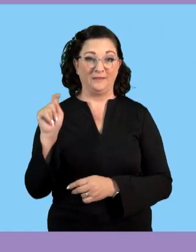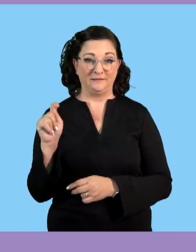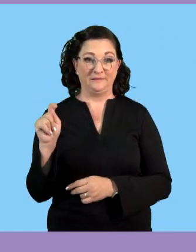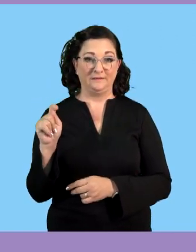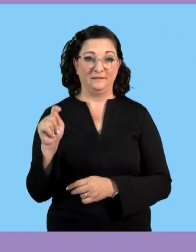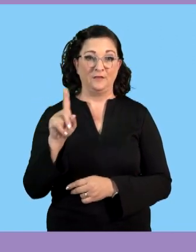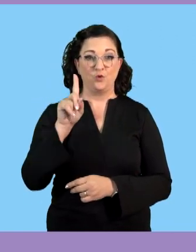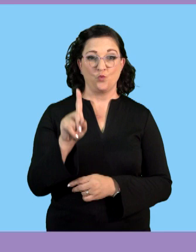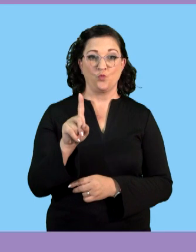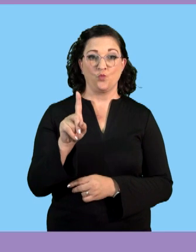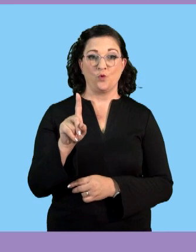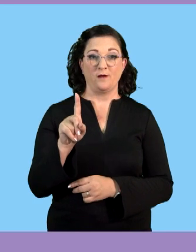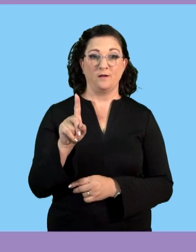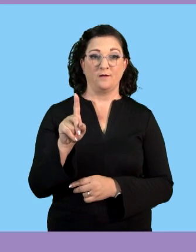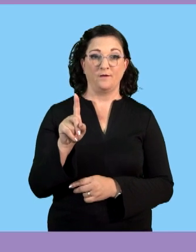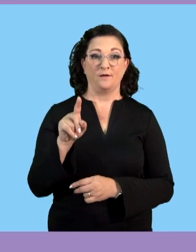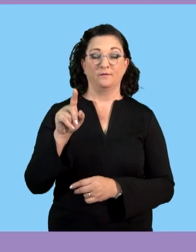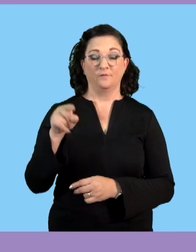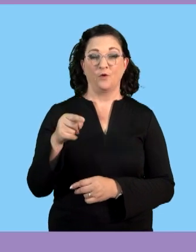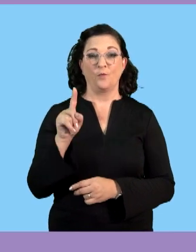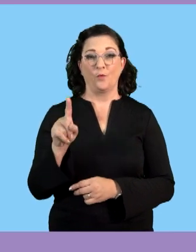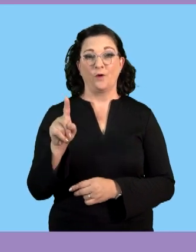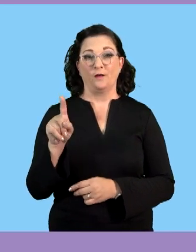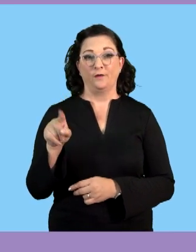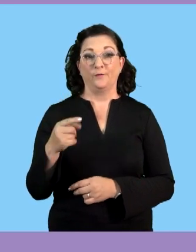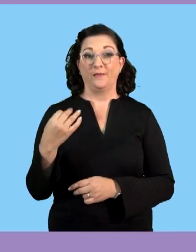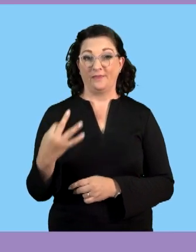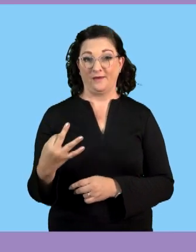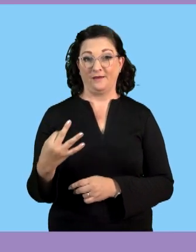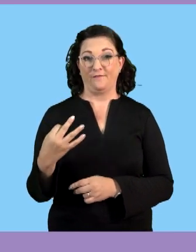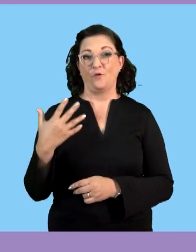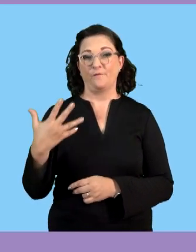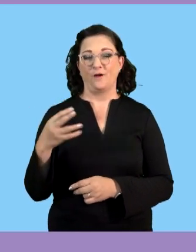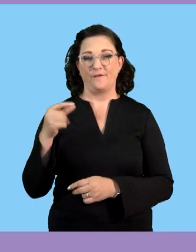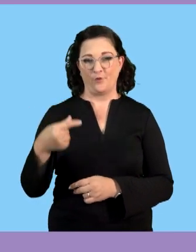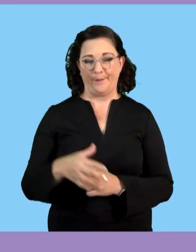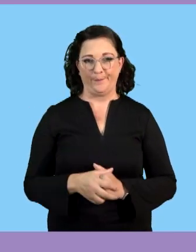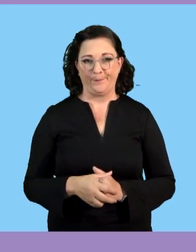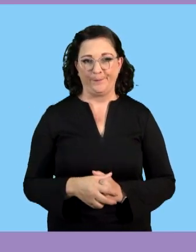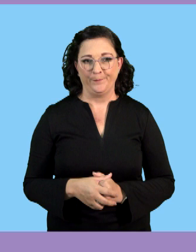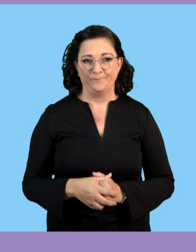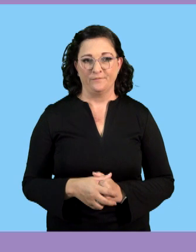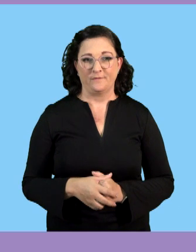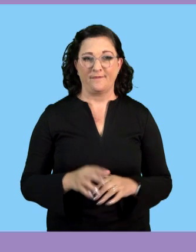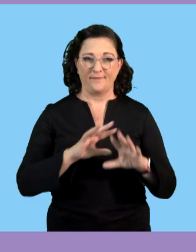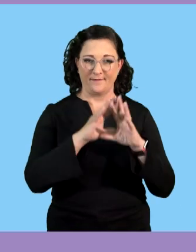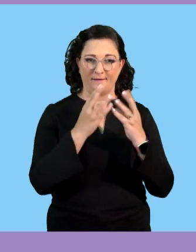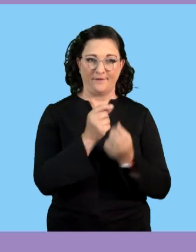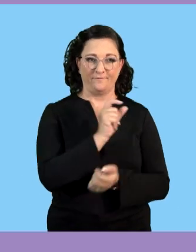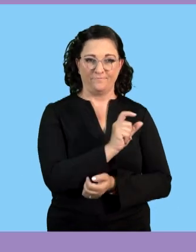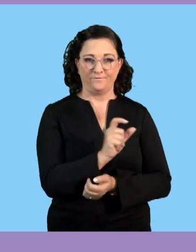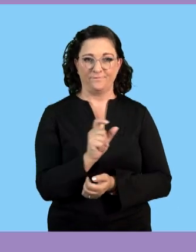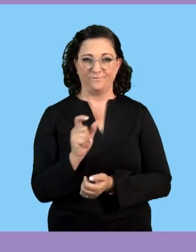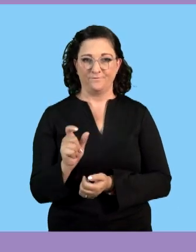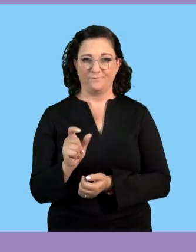1 and 3 out of 5 grams. The biggest thing is, as soon as we have all these